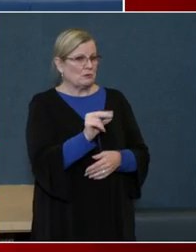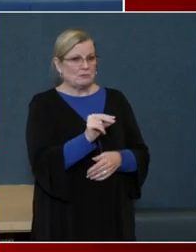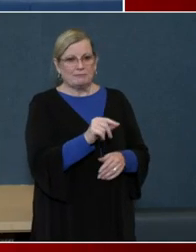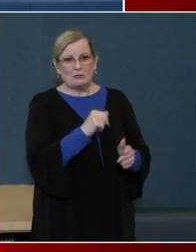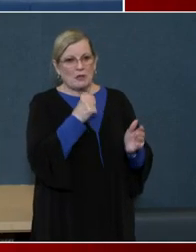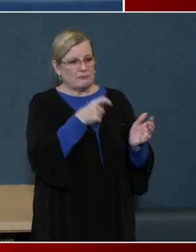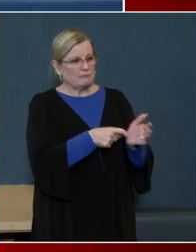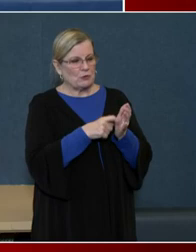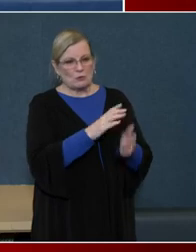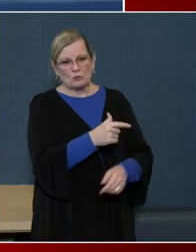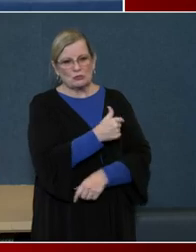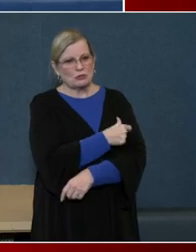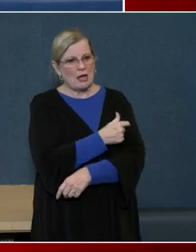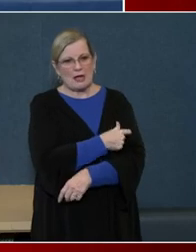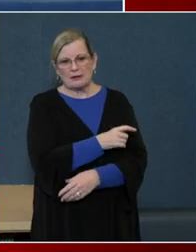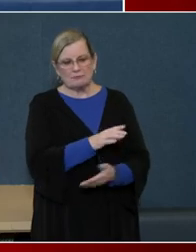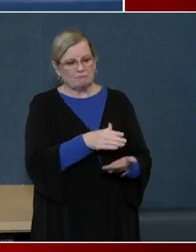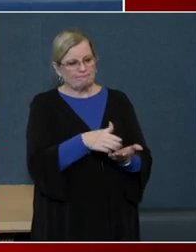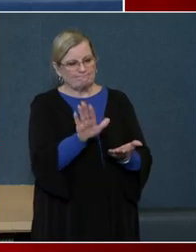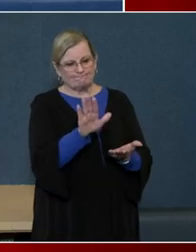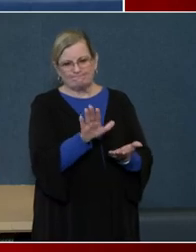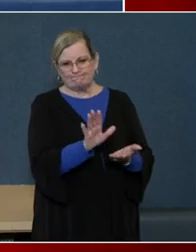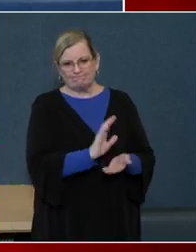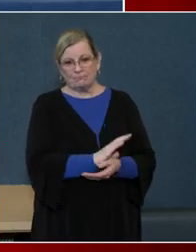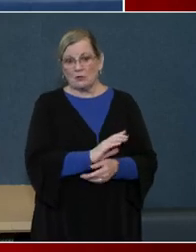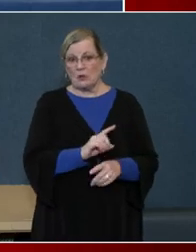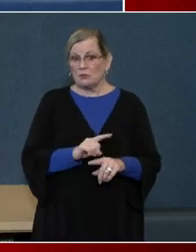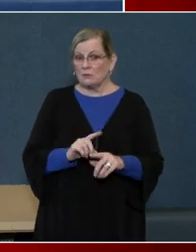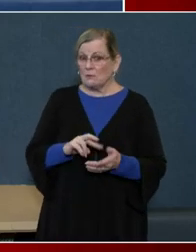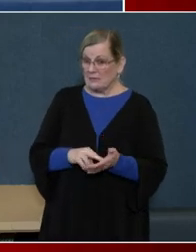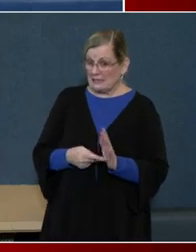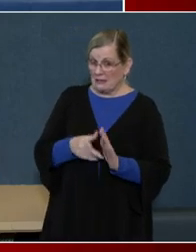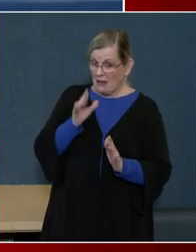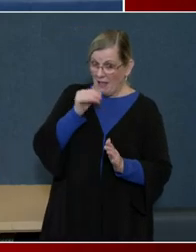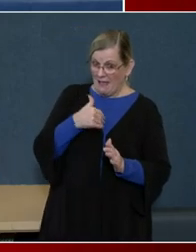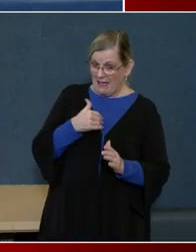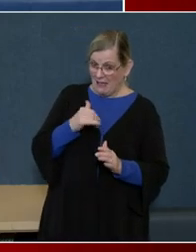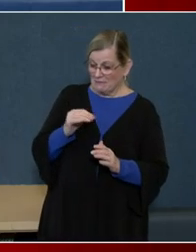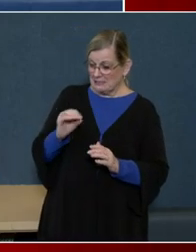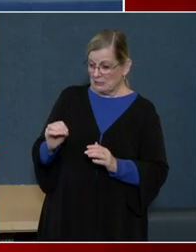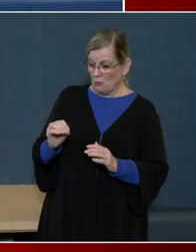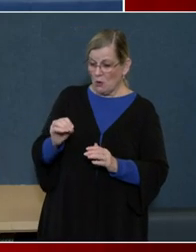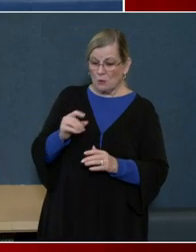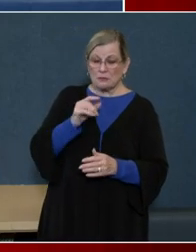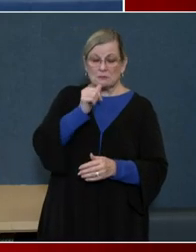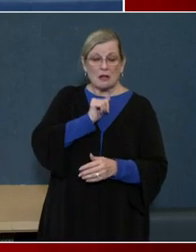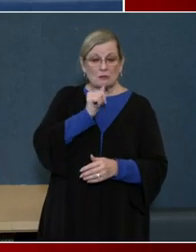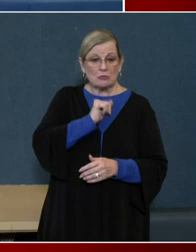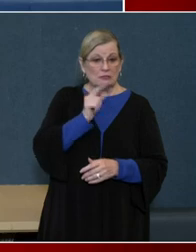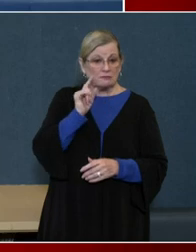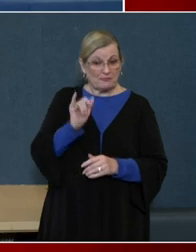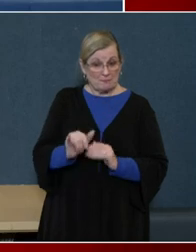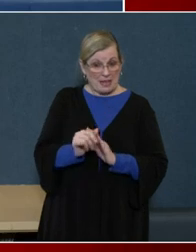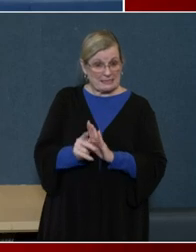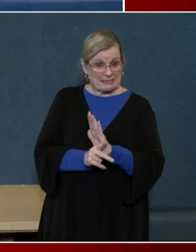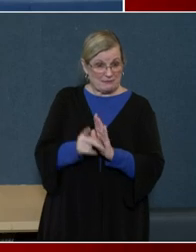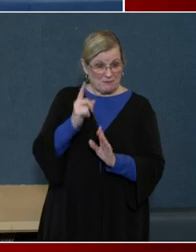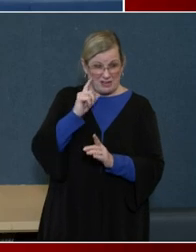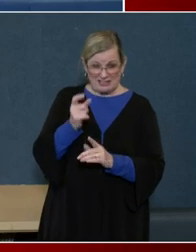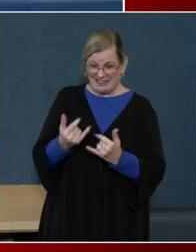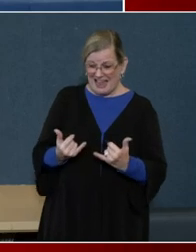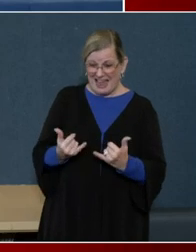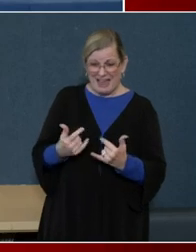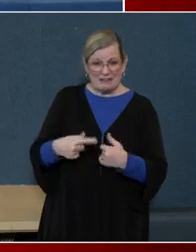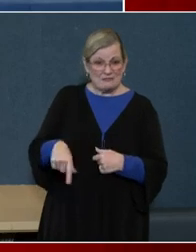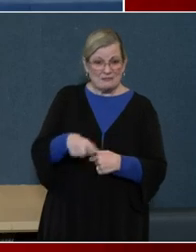there actually be a zero tolerance policy for it this year? Because, you know, it's harder than ever to get to a doctor and